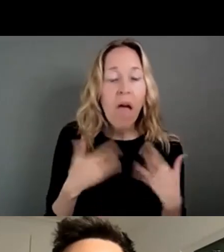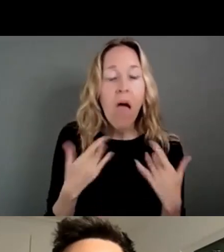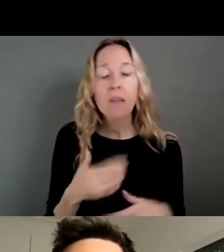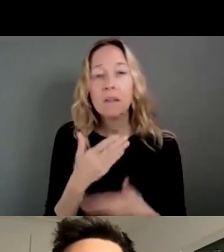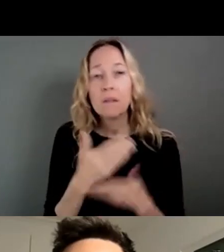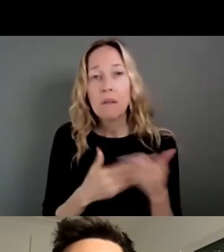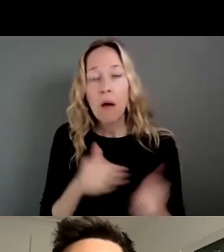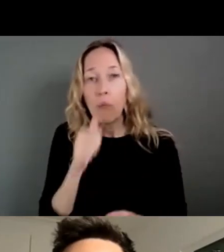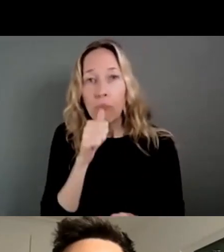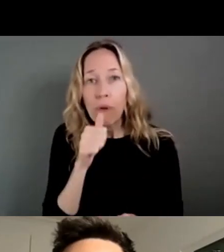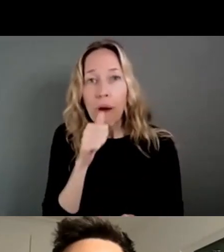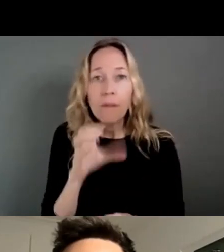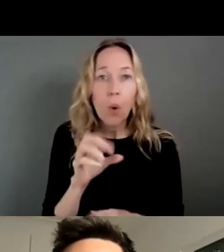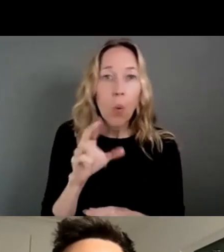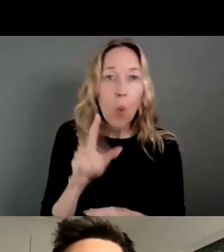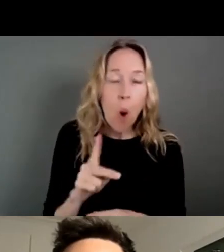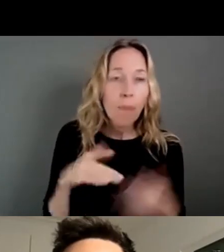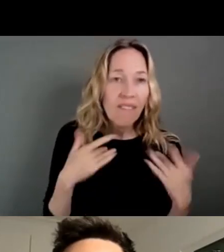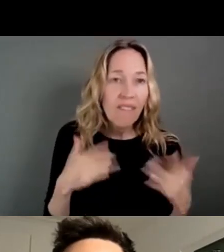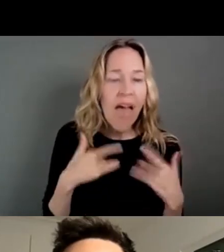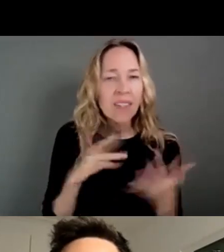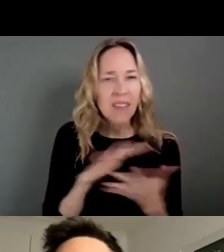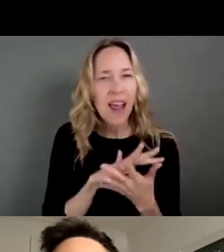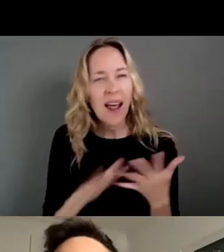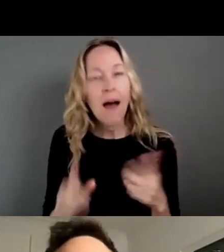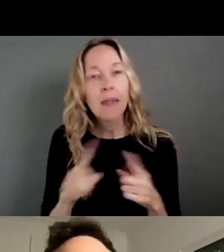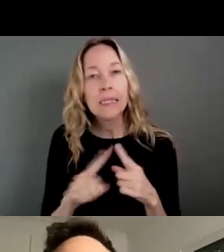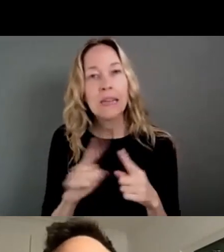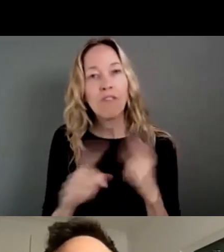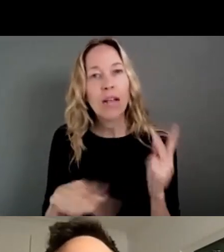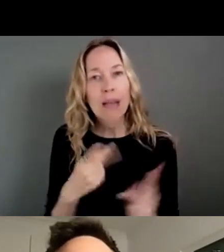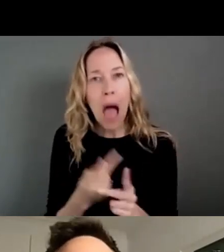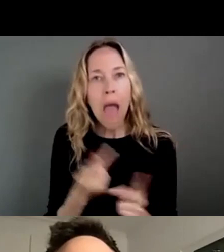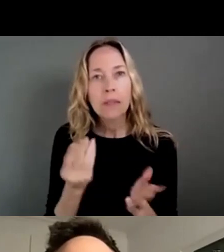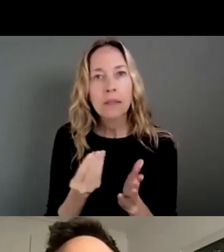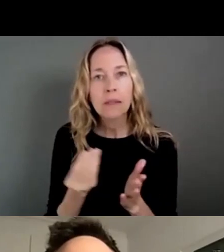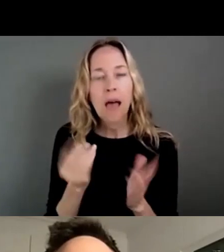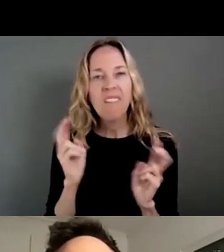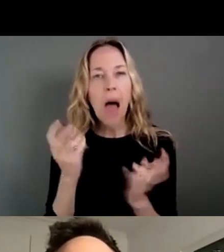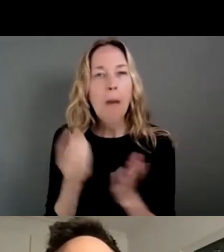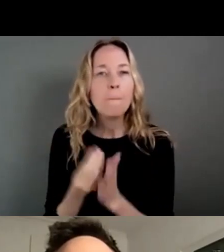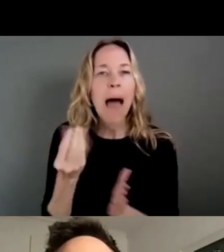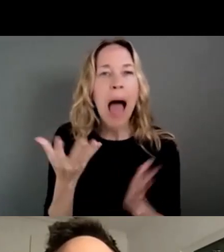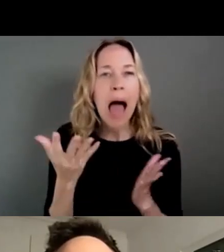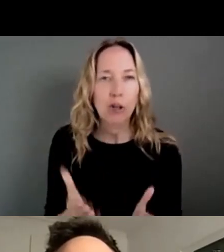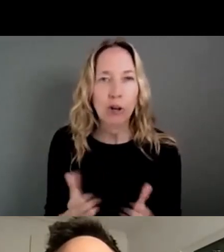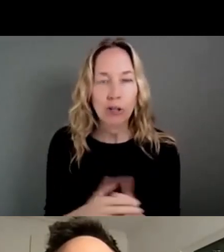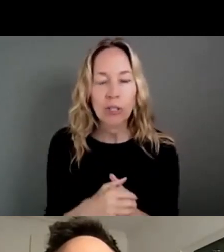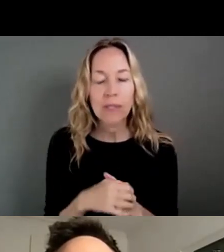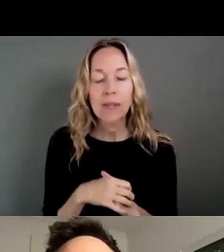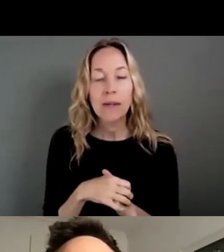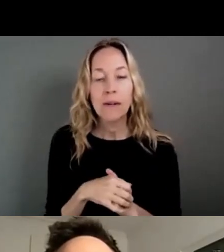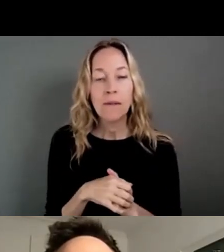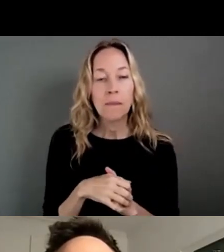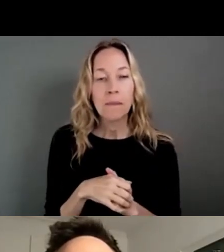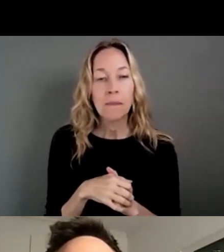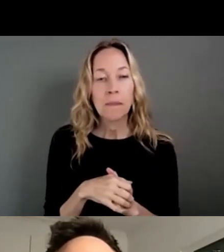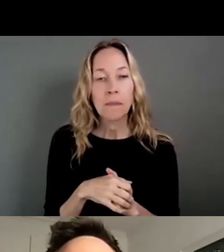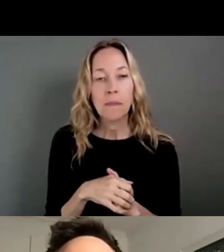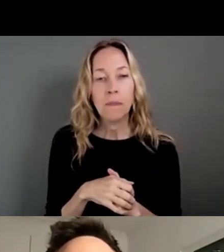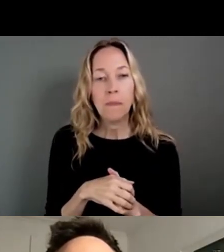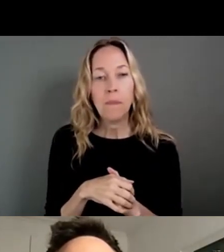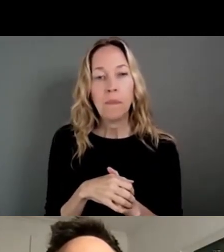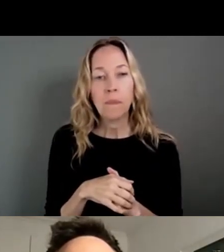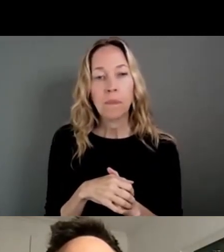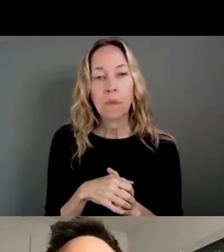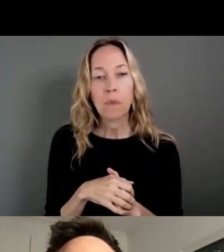corporate event. So we're working with all different kinds of buyers. And when I said I don't need